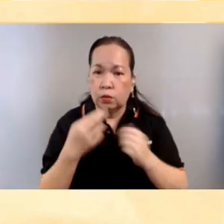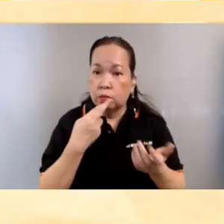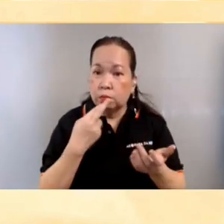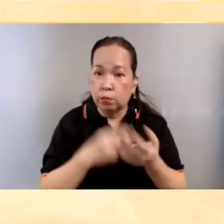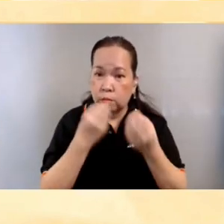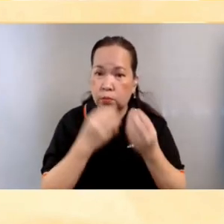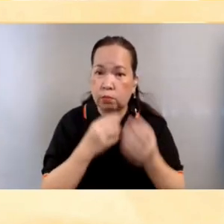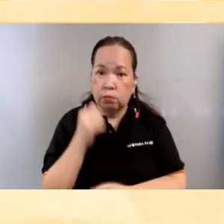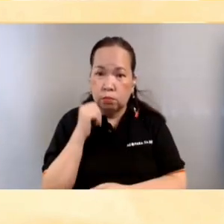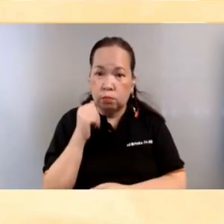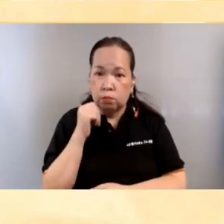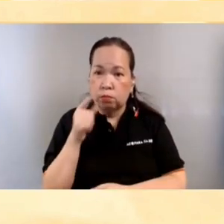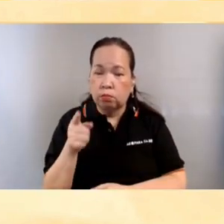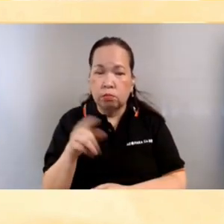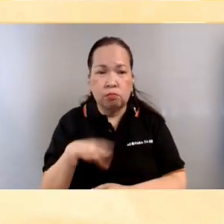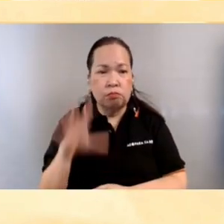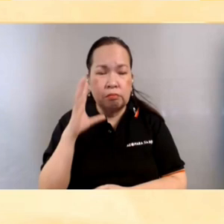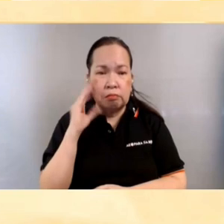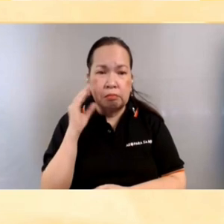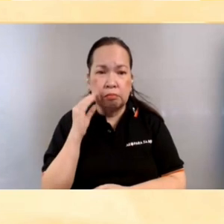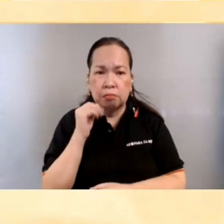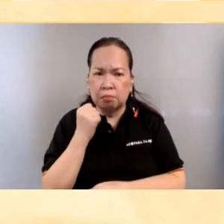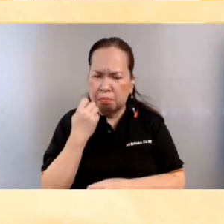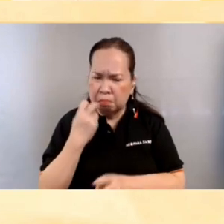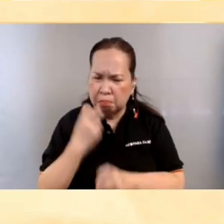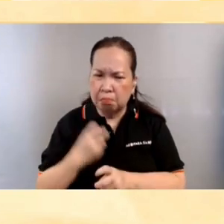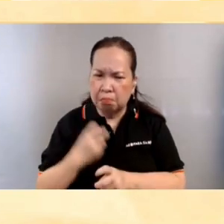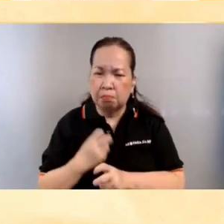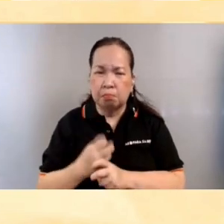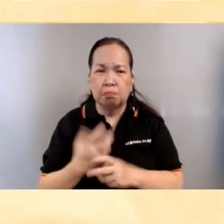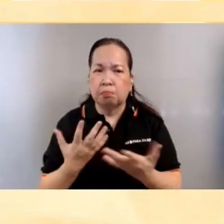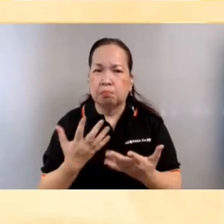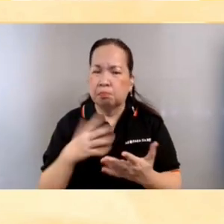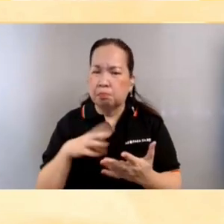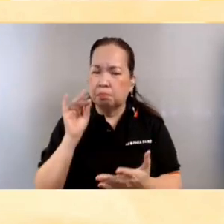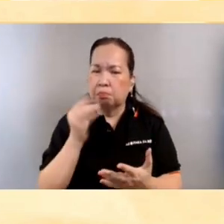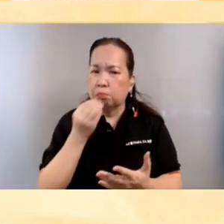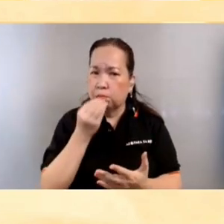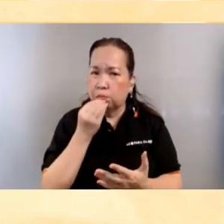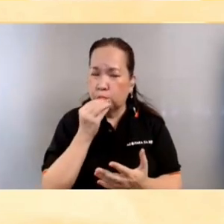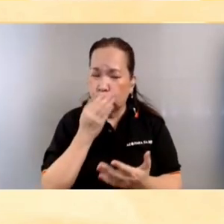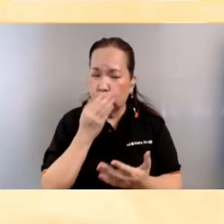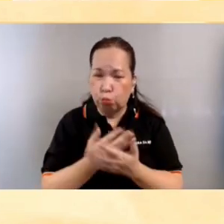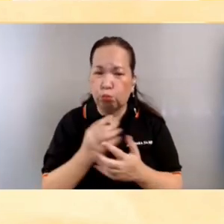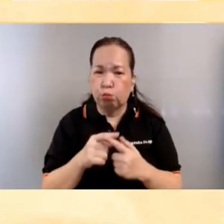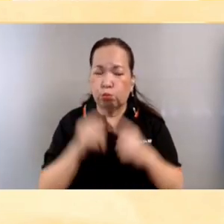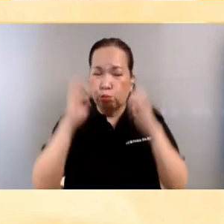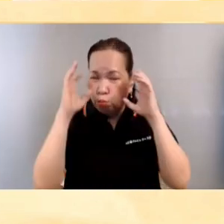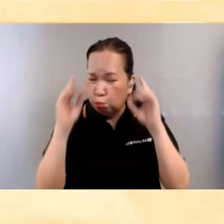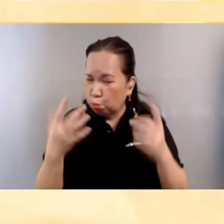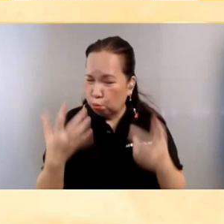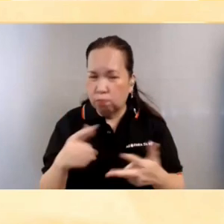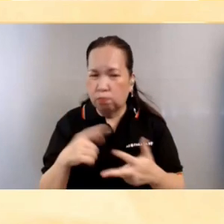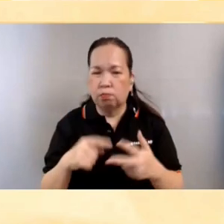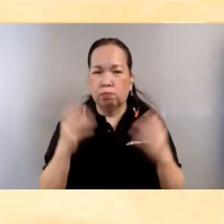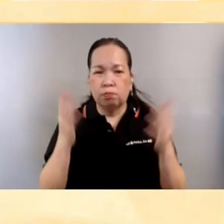constantly show or face difficulties in accessing healthy food and education and health services,